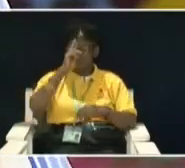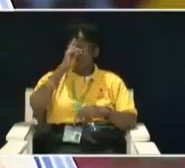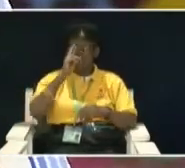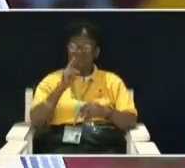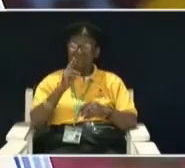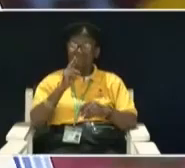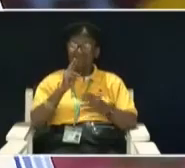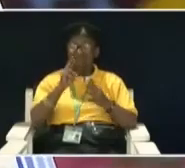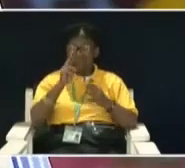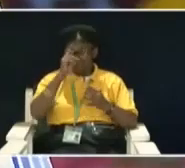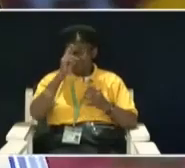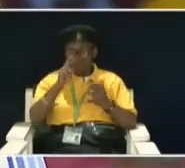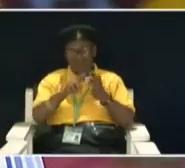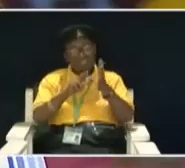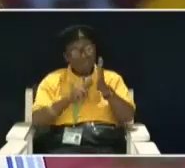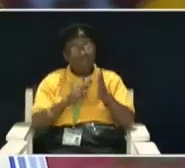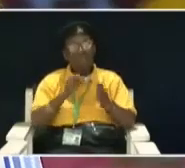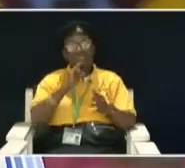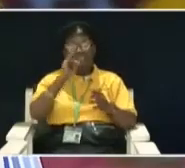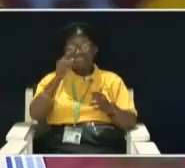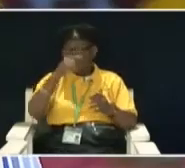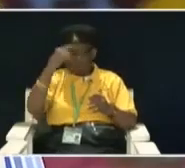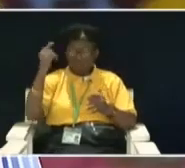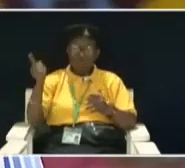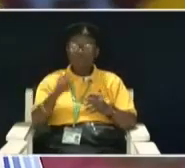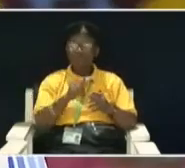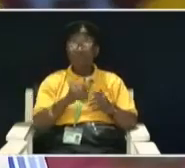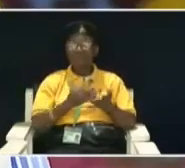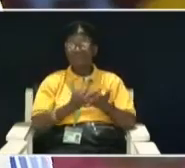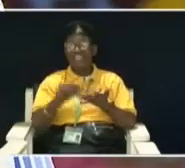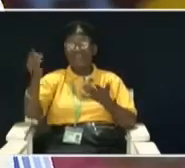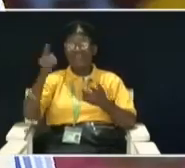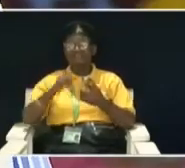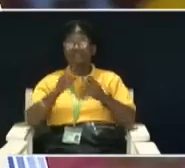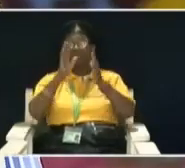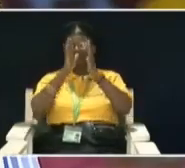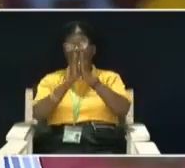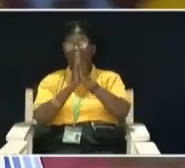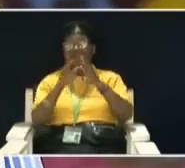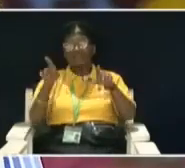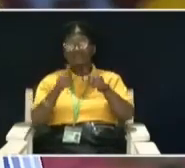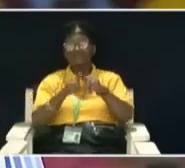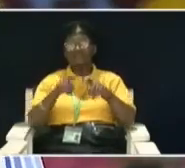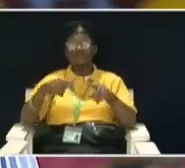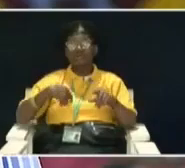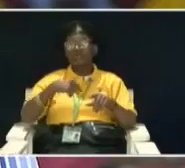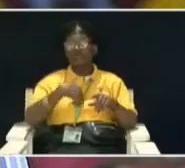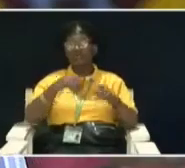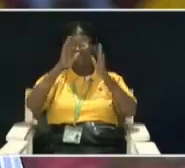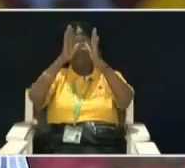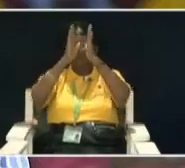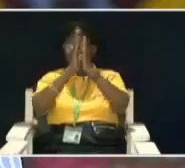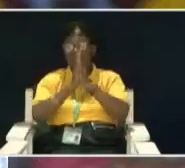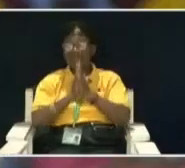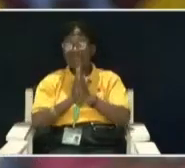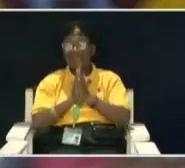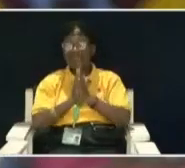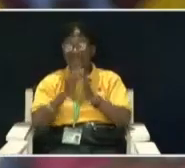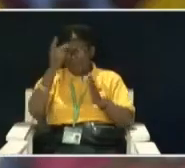So we parents in particular, we are the one who will do a lot of